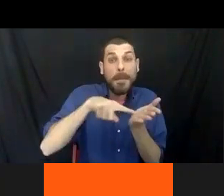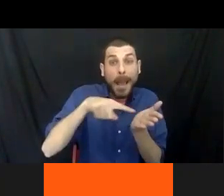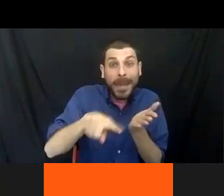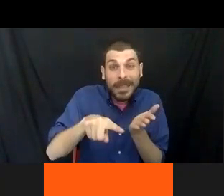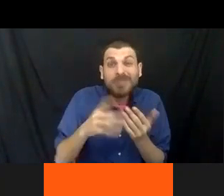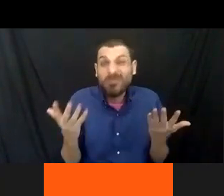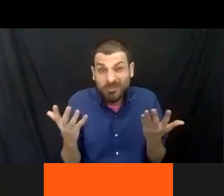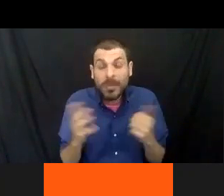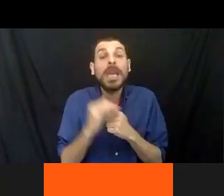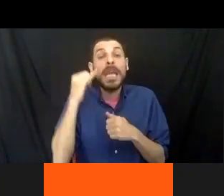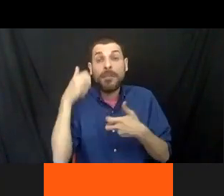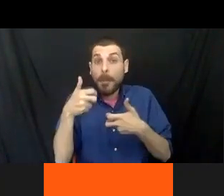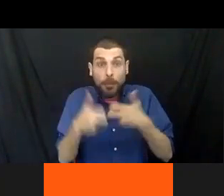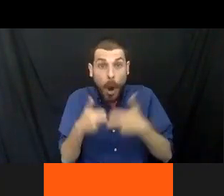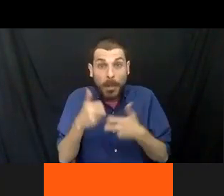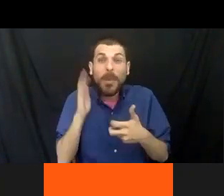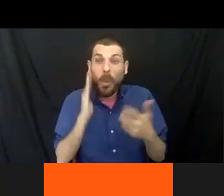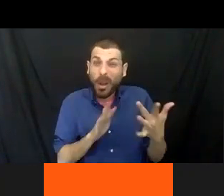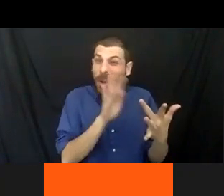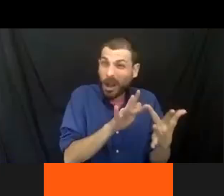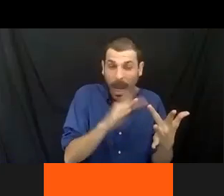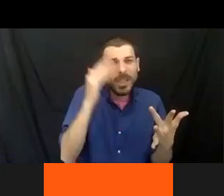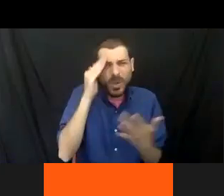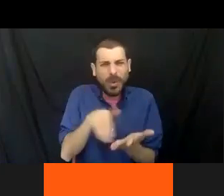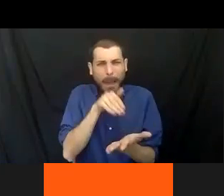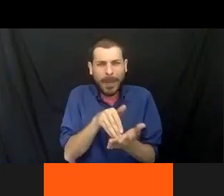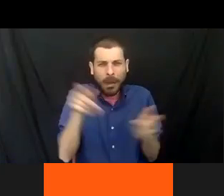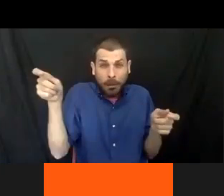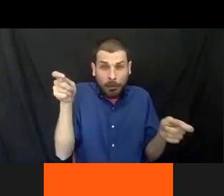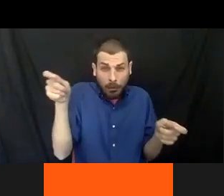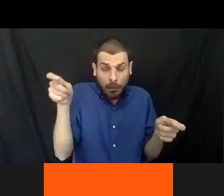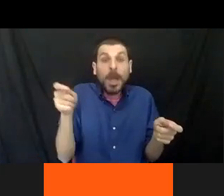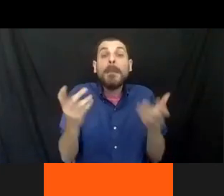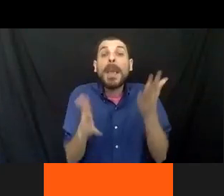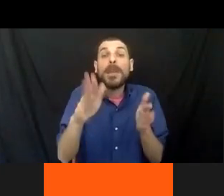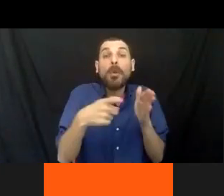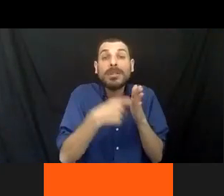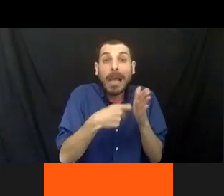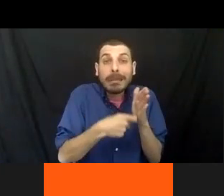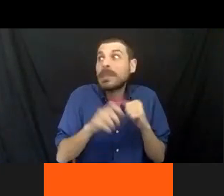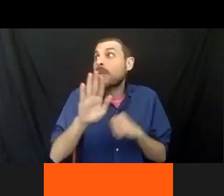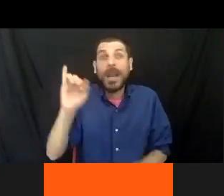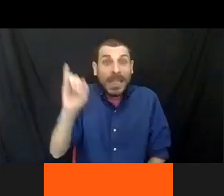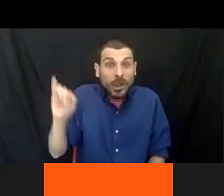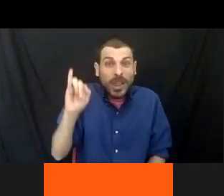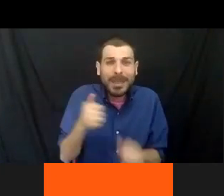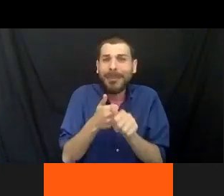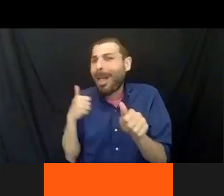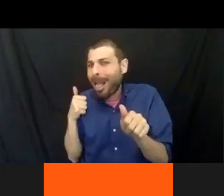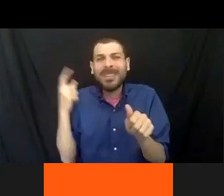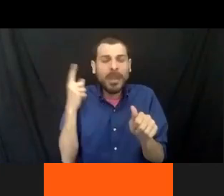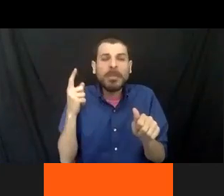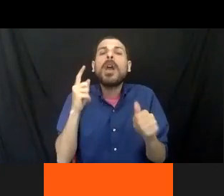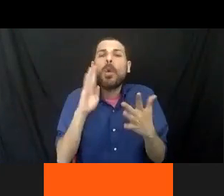you haven't made payments or if you haven't kept up with your taxes or insurance, that kind of thing. And I'm going to talk